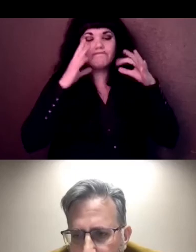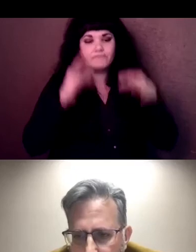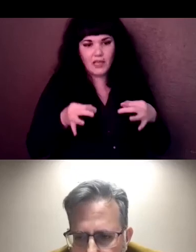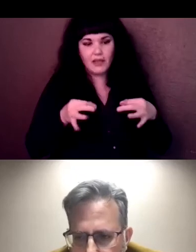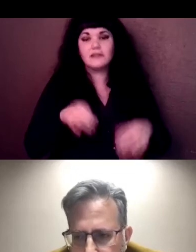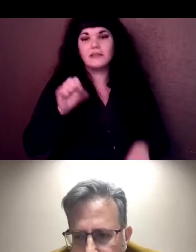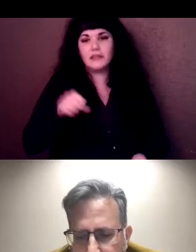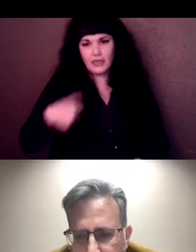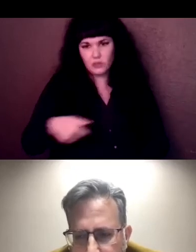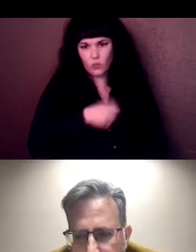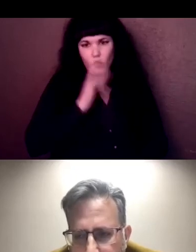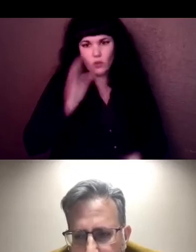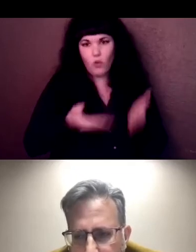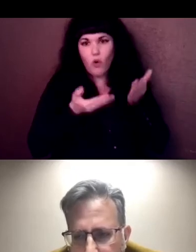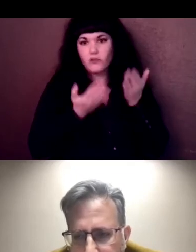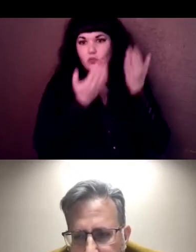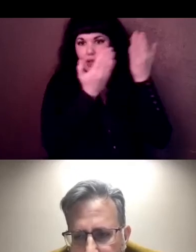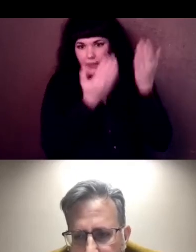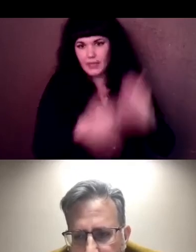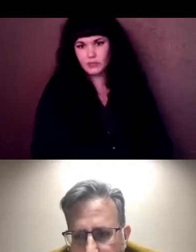with a recommendation.